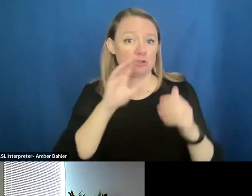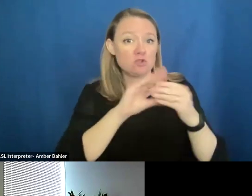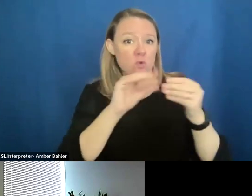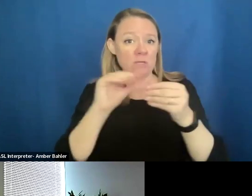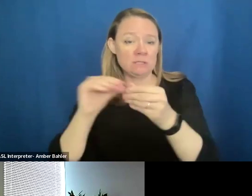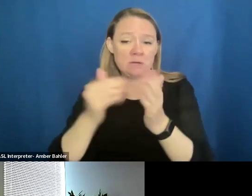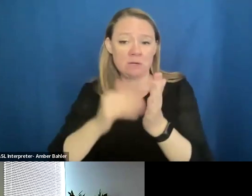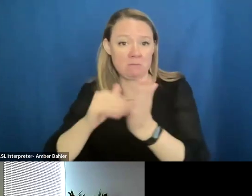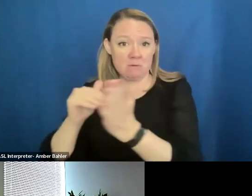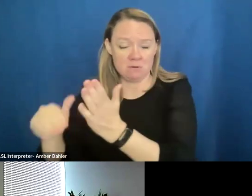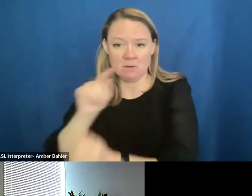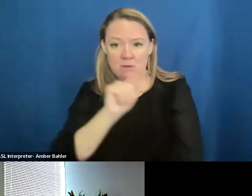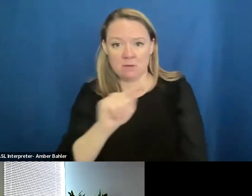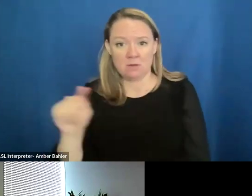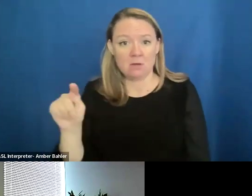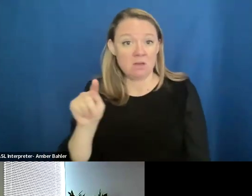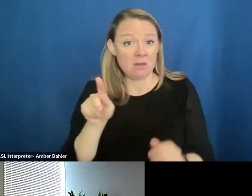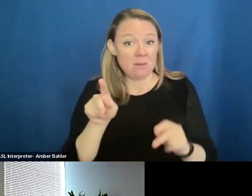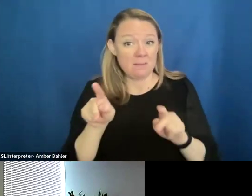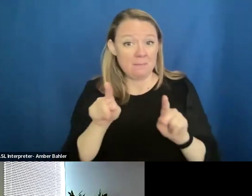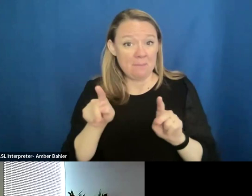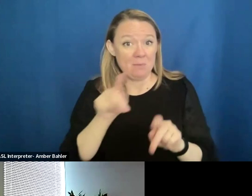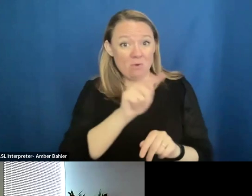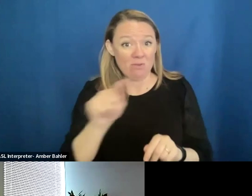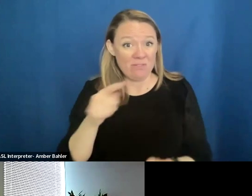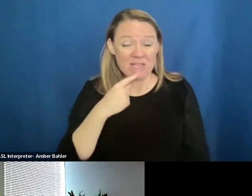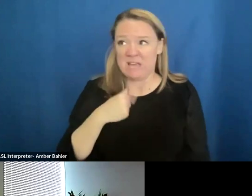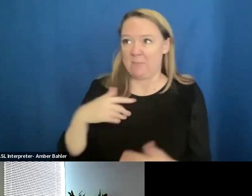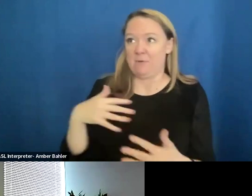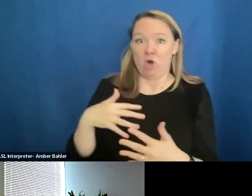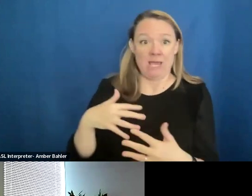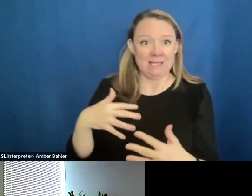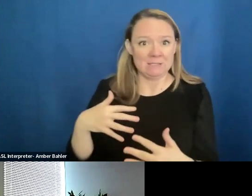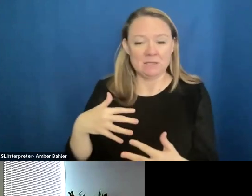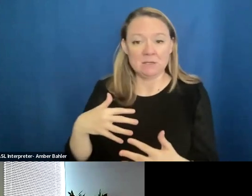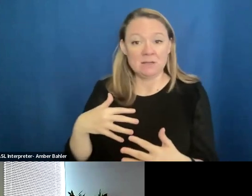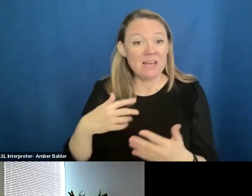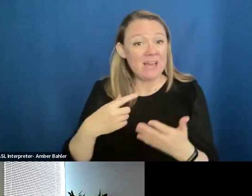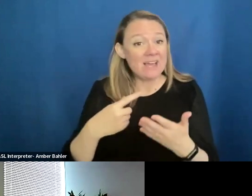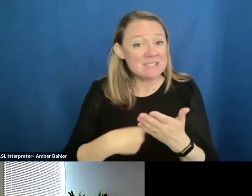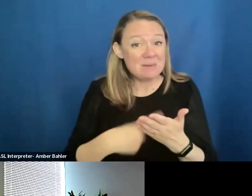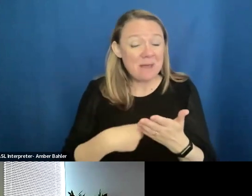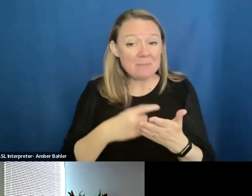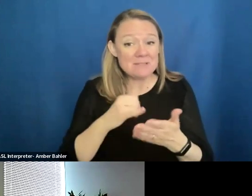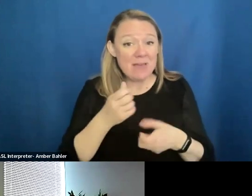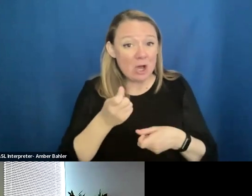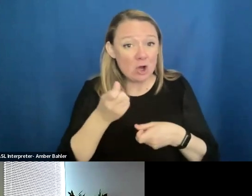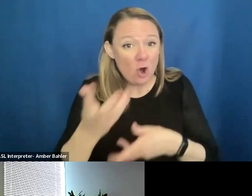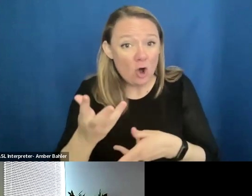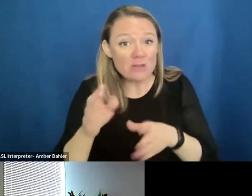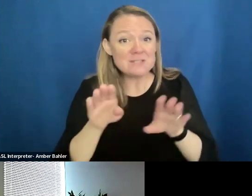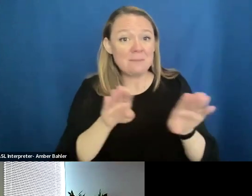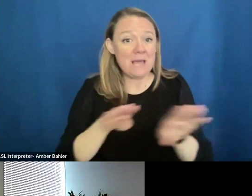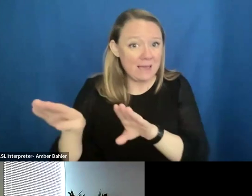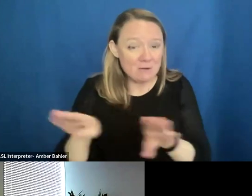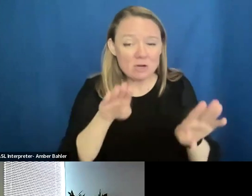that we've dealt with, telling us, you know, they're afraid. And it sometimes will drive behaviors to avoid contact with law